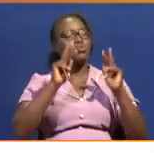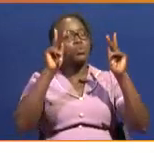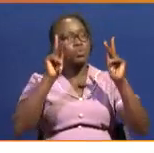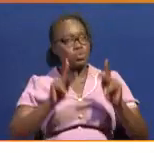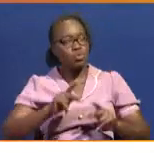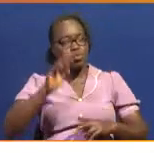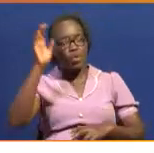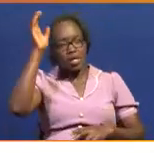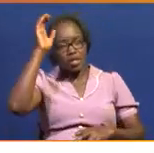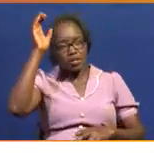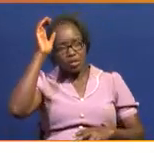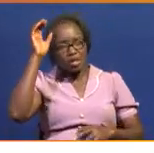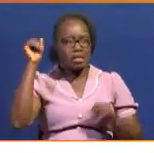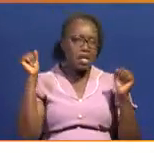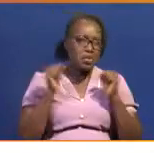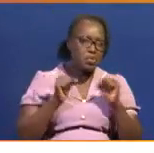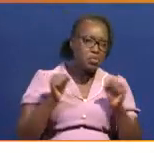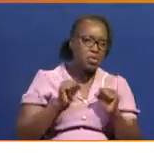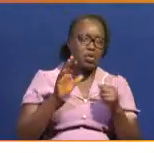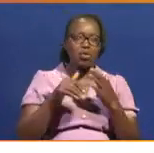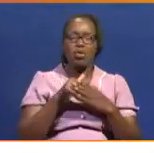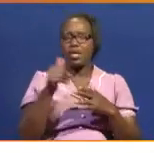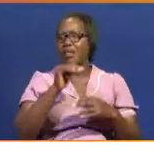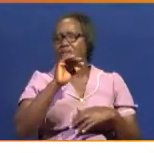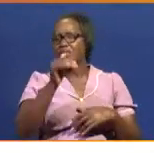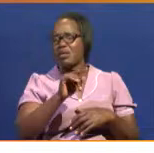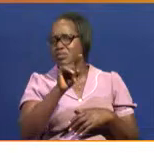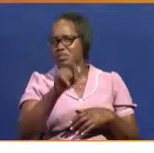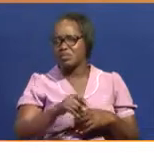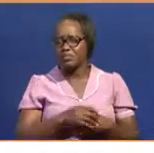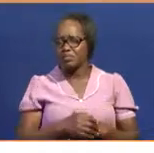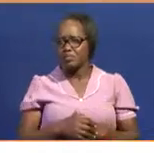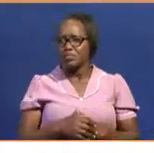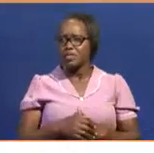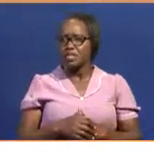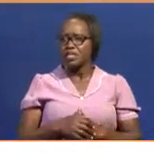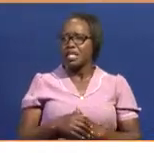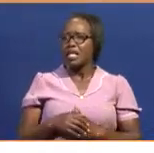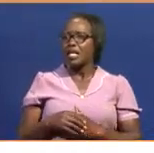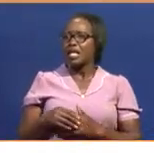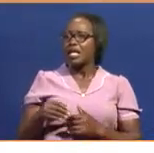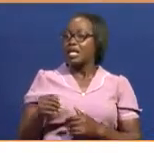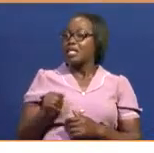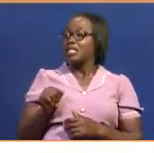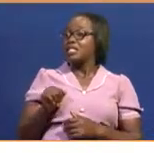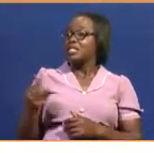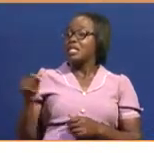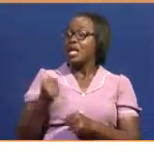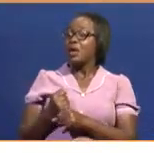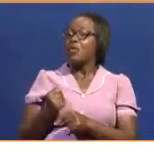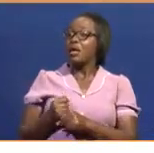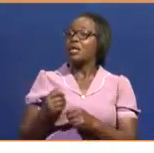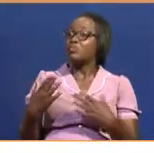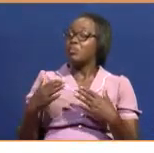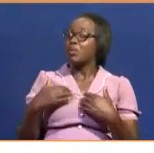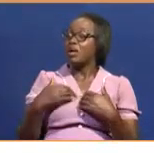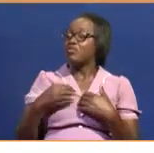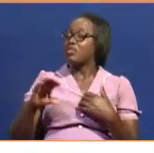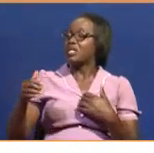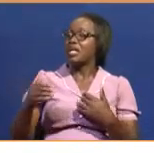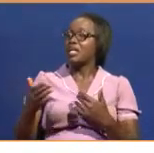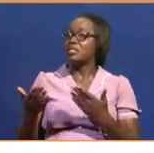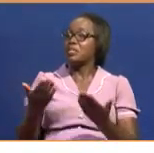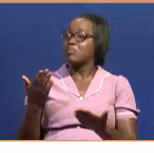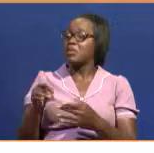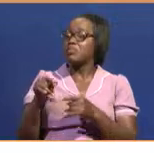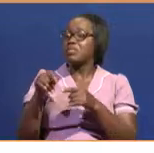Eldoret, there is Nanyuki, all of these other towns. I think Veronica can give us, she has people working in the counties, Yeah. So maybe she can just